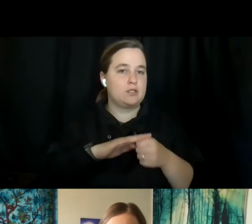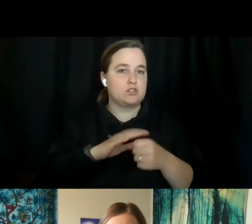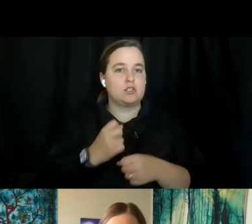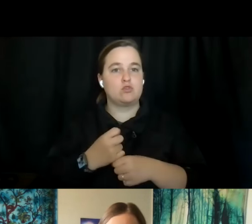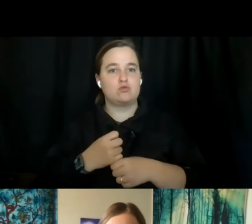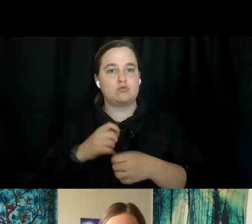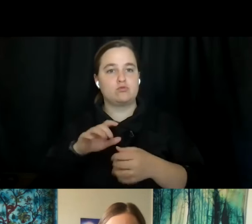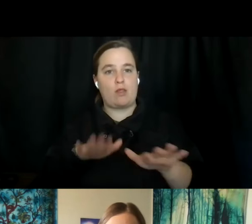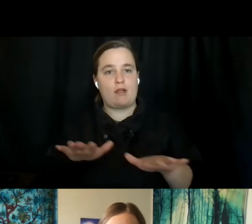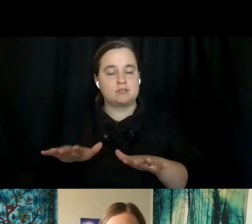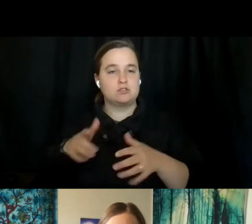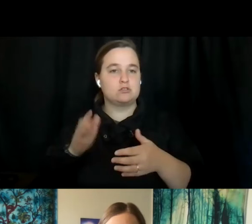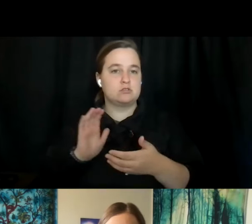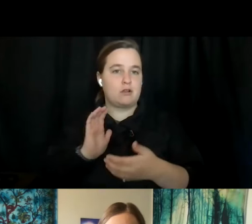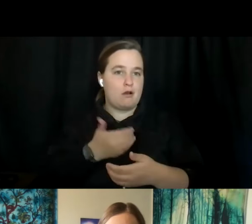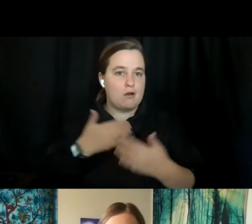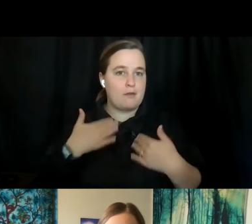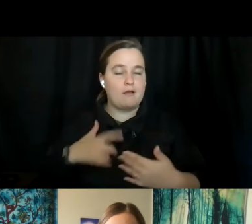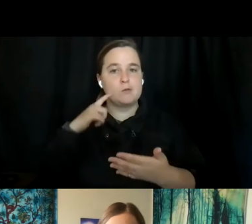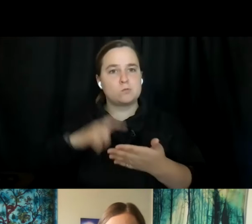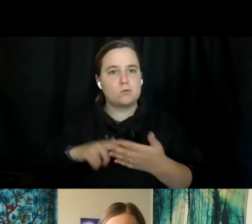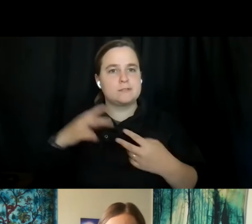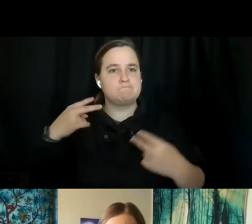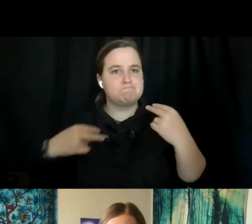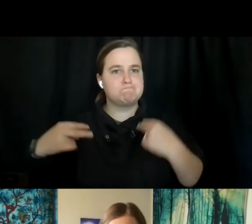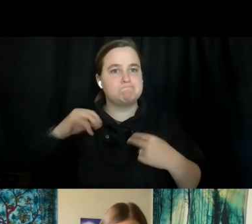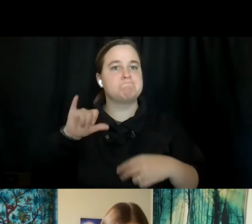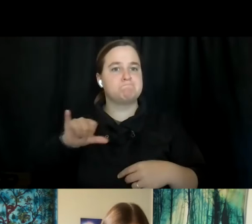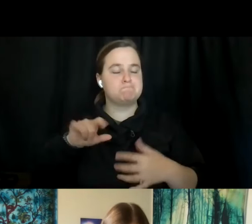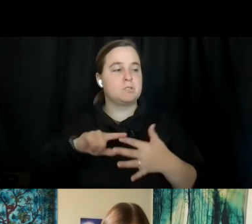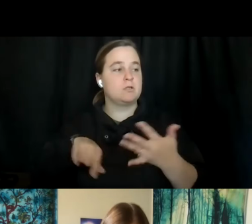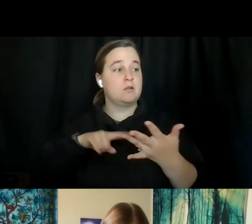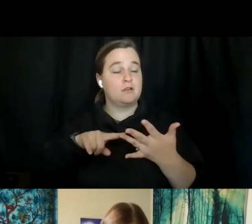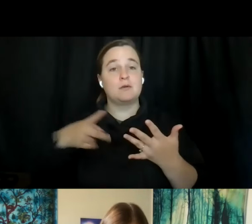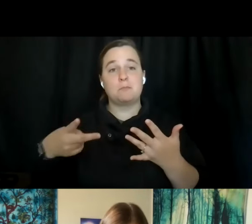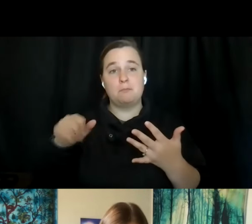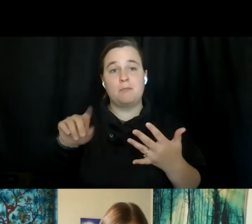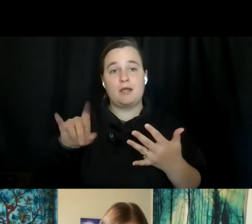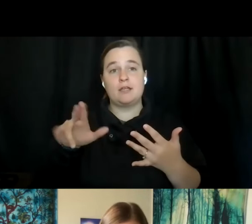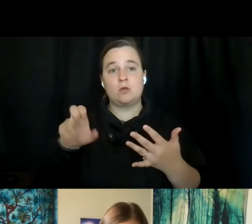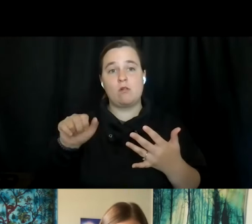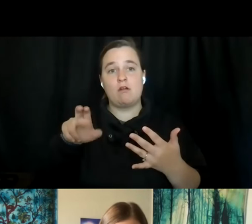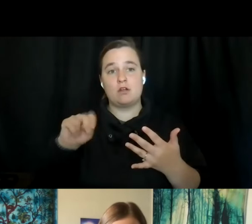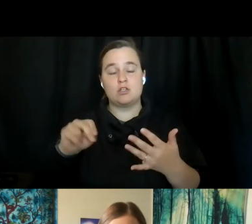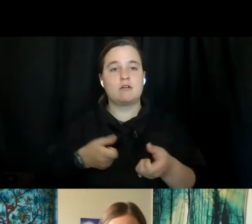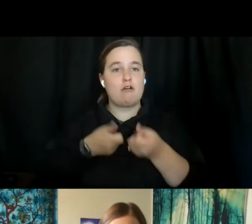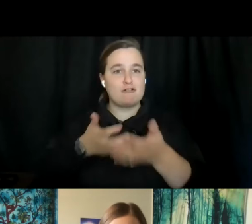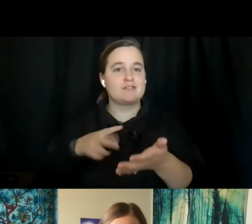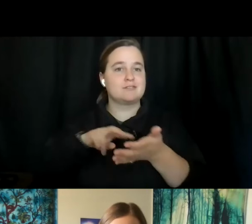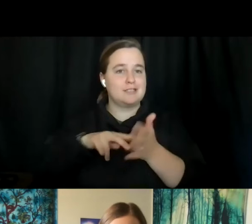our body. Noticing, observing. 4, pendiculation, more